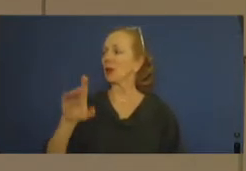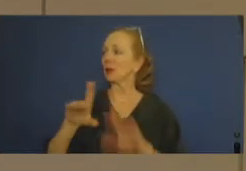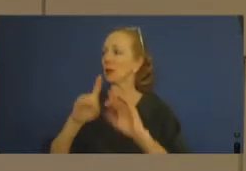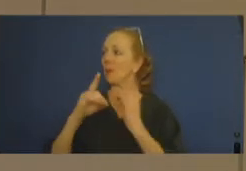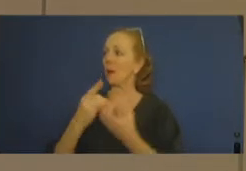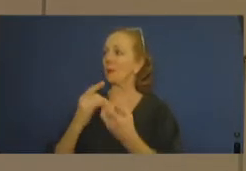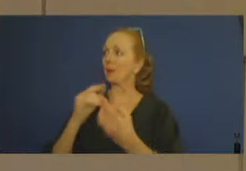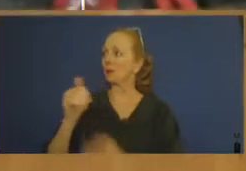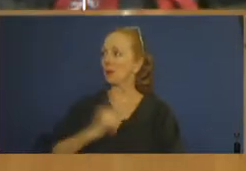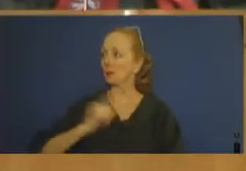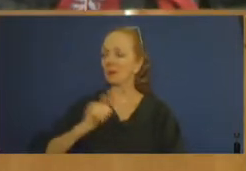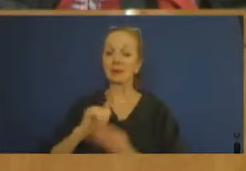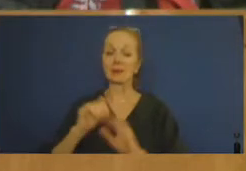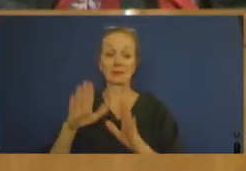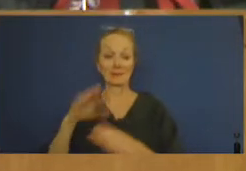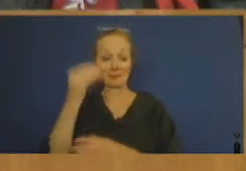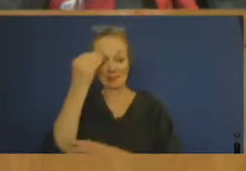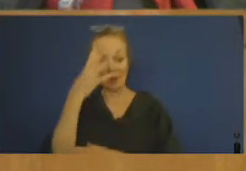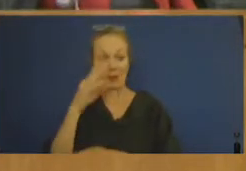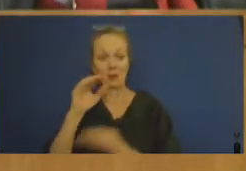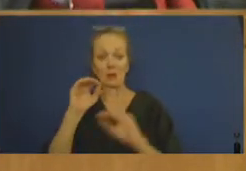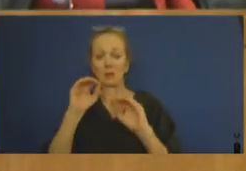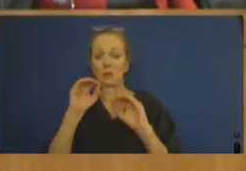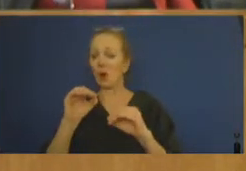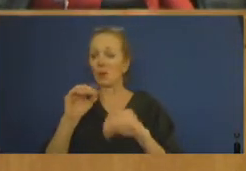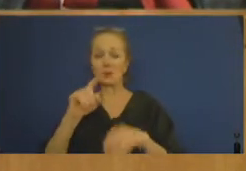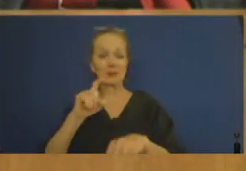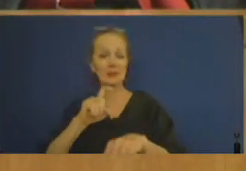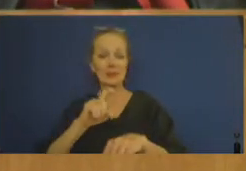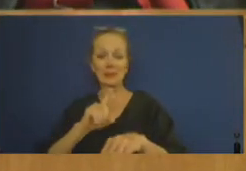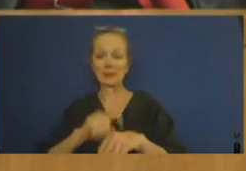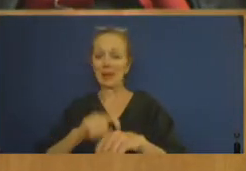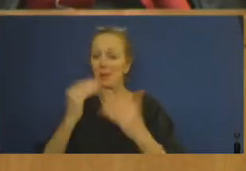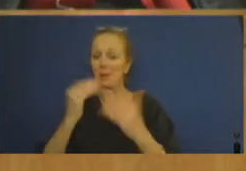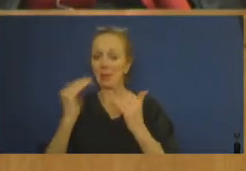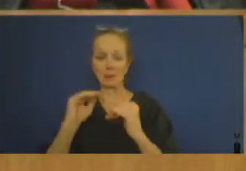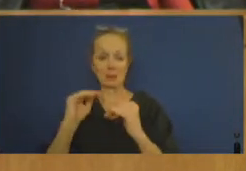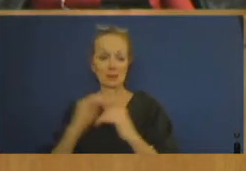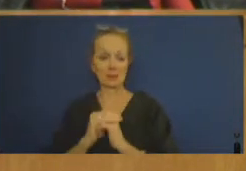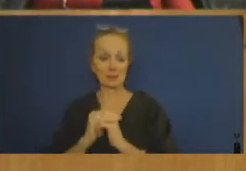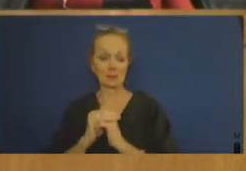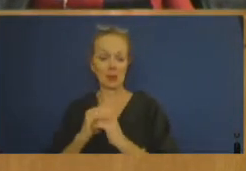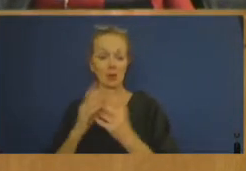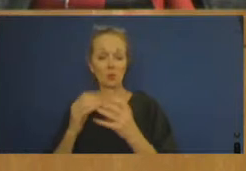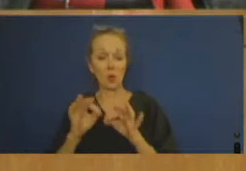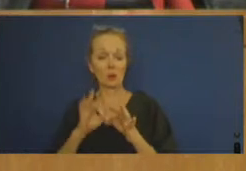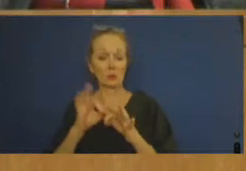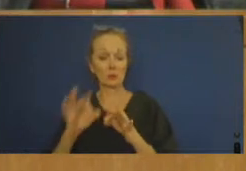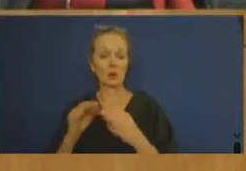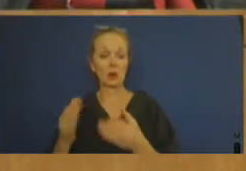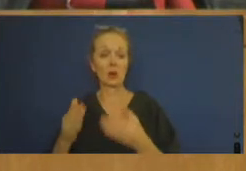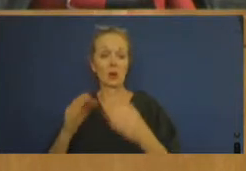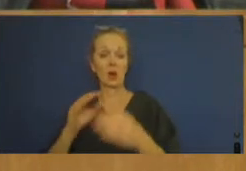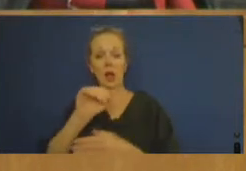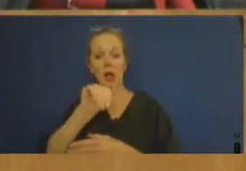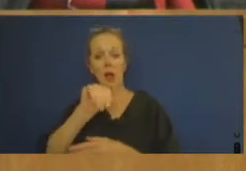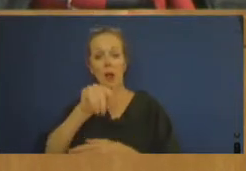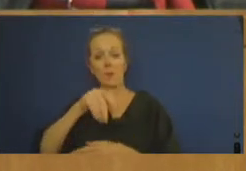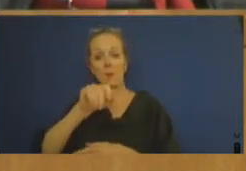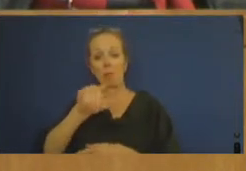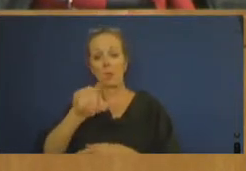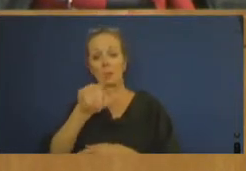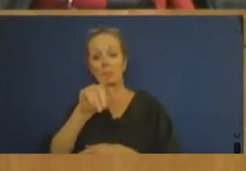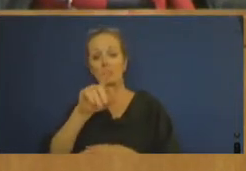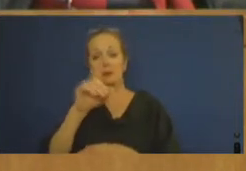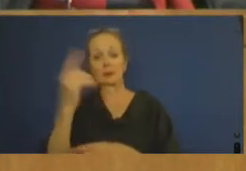no immediate timeline. As long as you want to defer it, we offered some April dates that were the